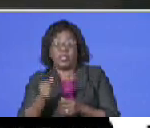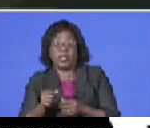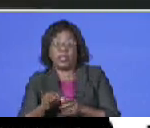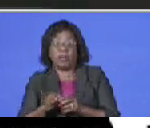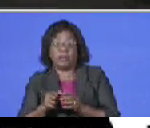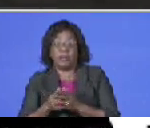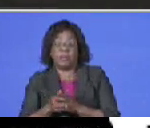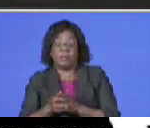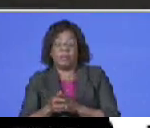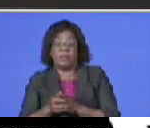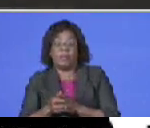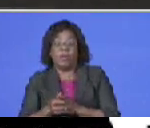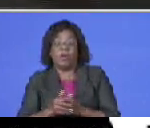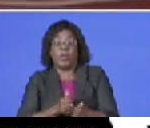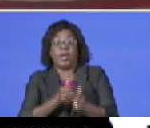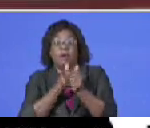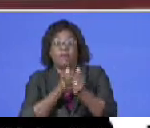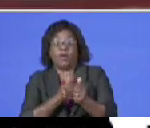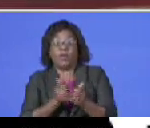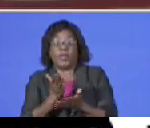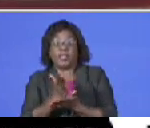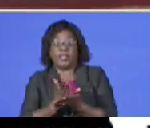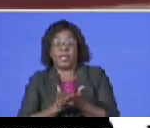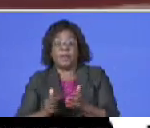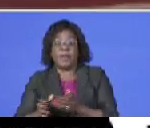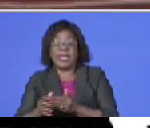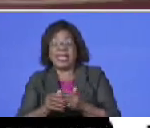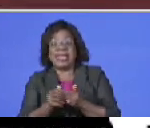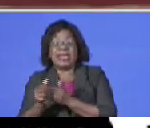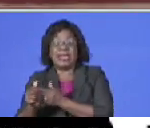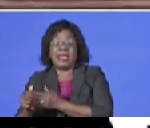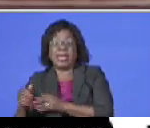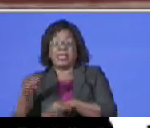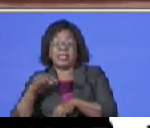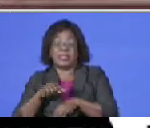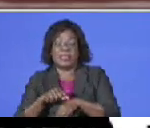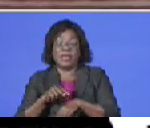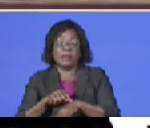regards to that. We are following significant leads at this time based on the canvassing of the area.